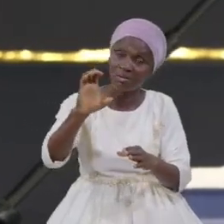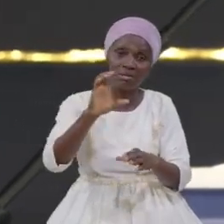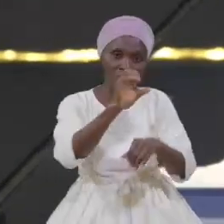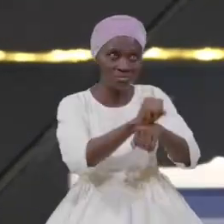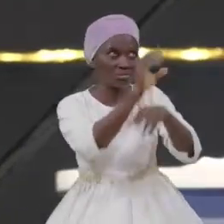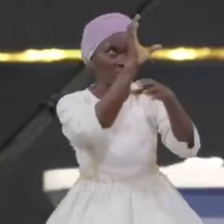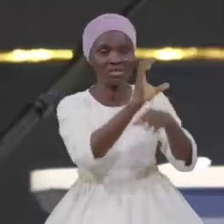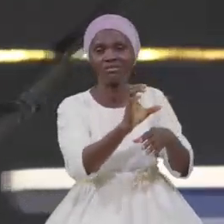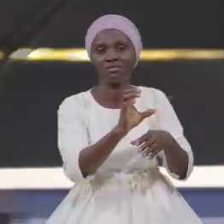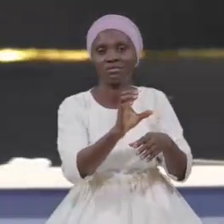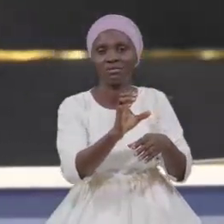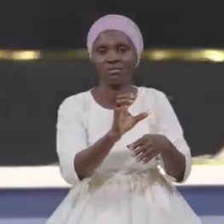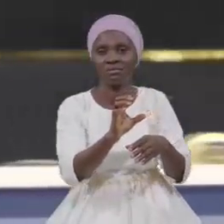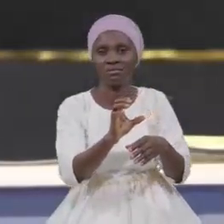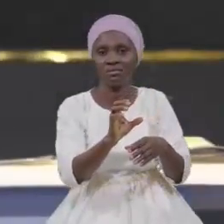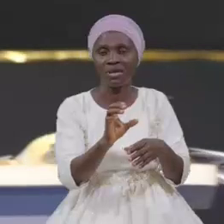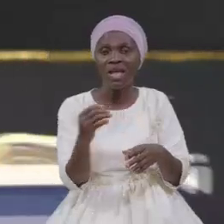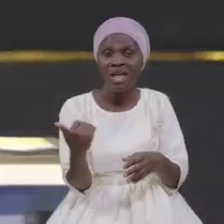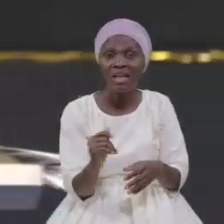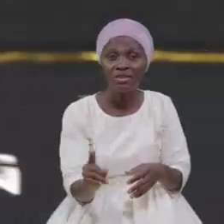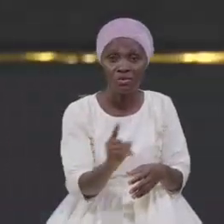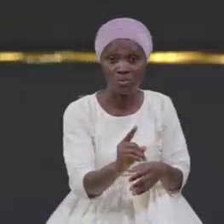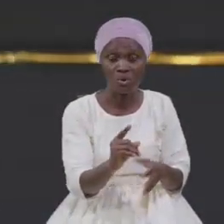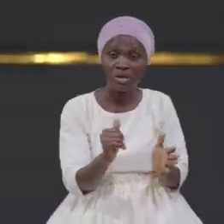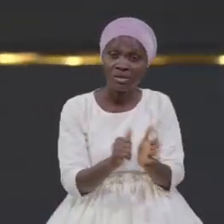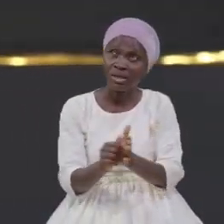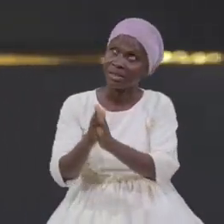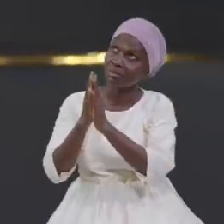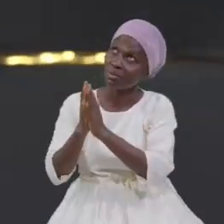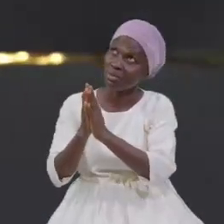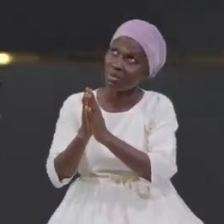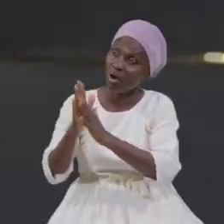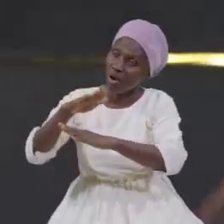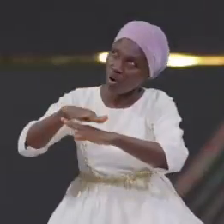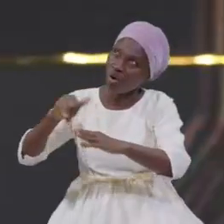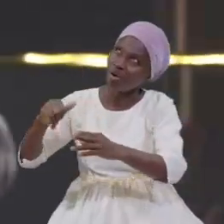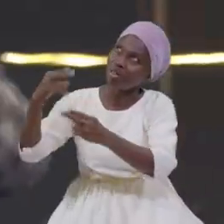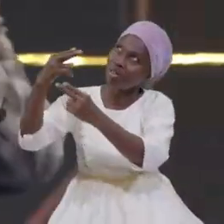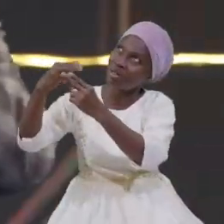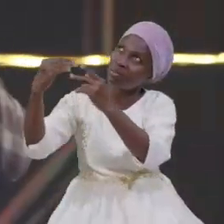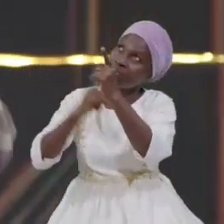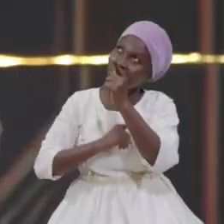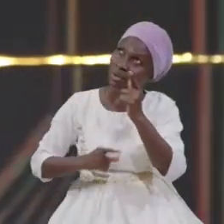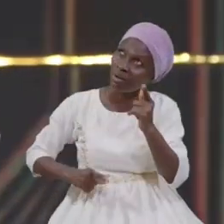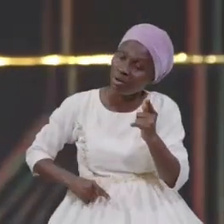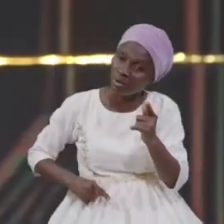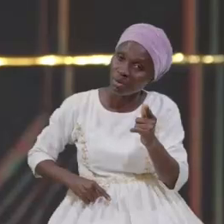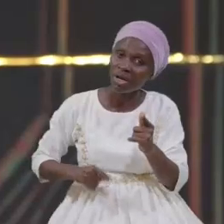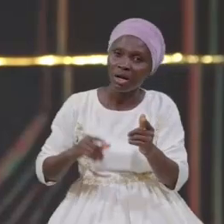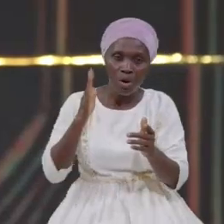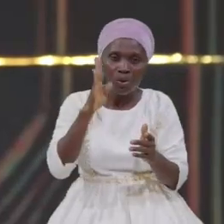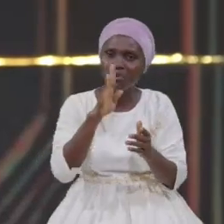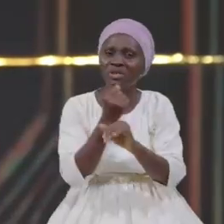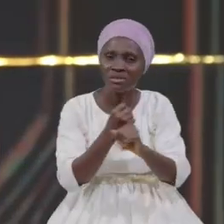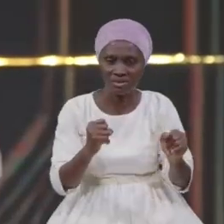And whosoever shall call on the name of the Lord shall be